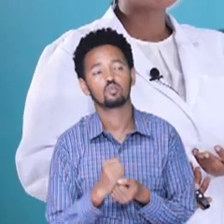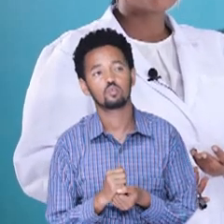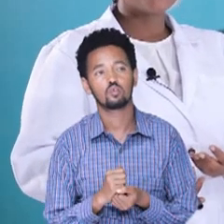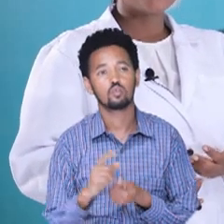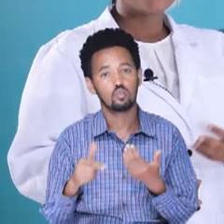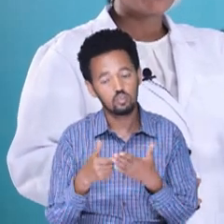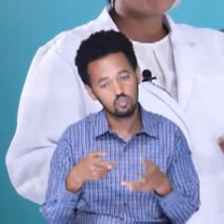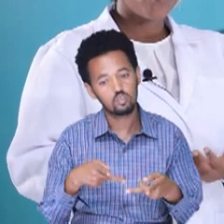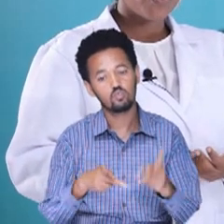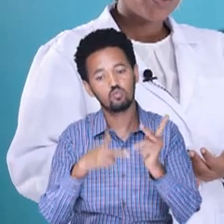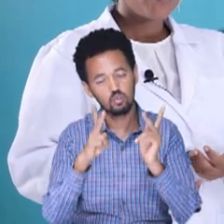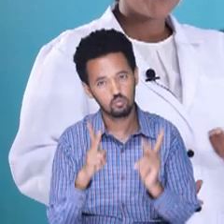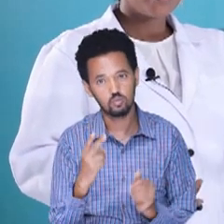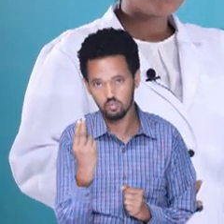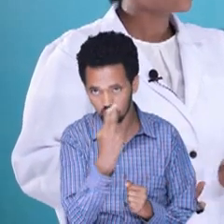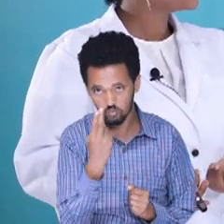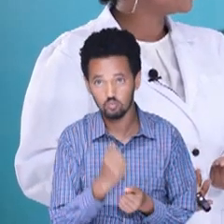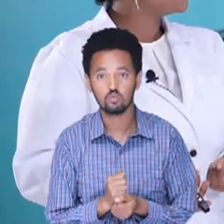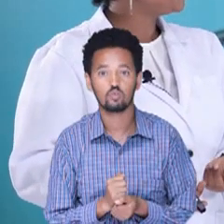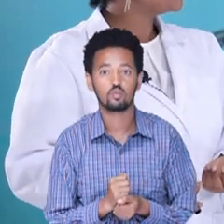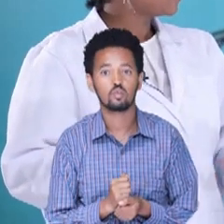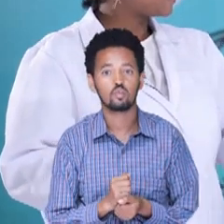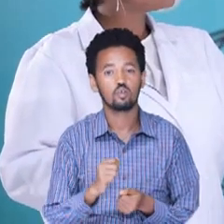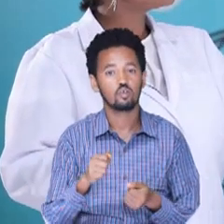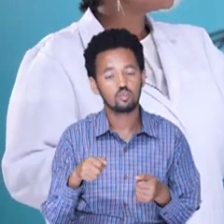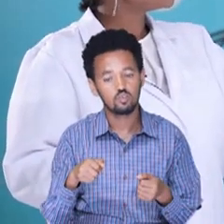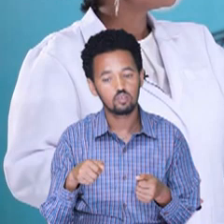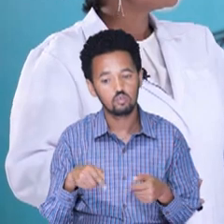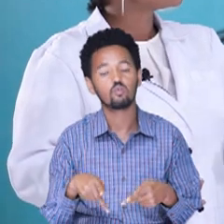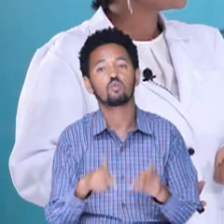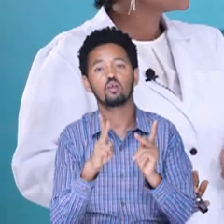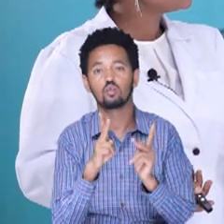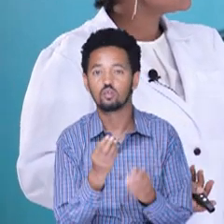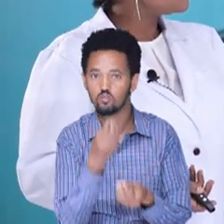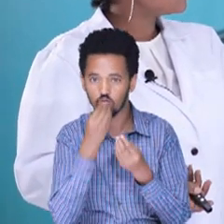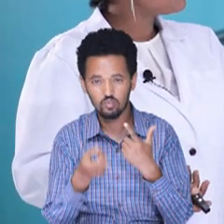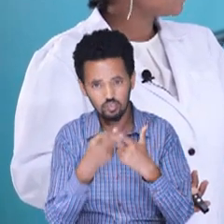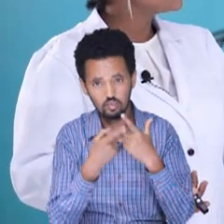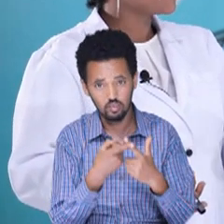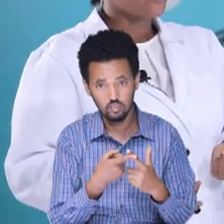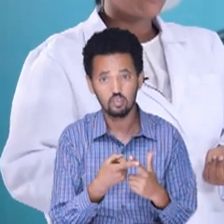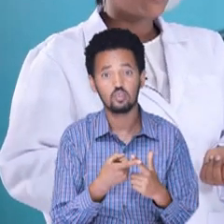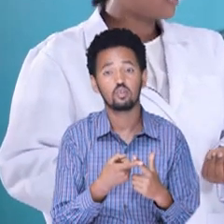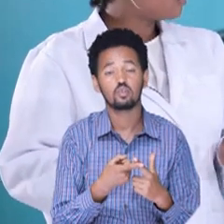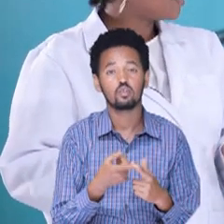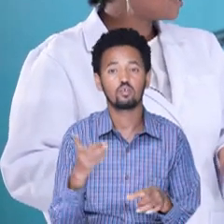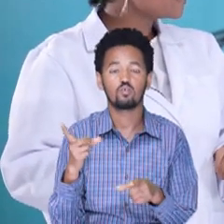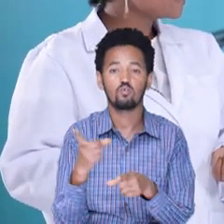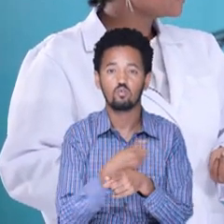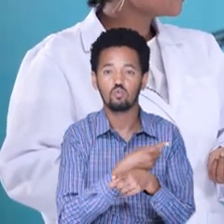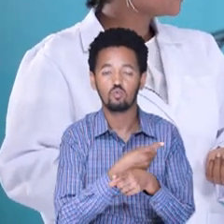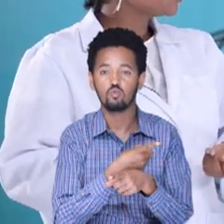of farming, and for fuel wood. And the second factor is